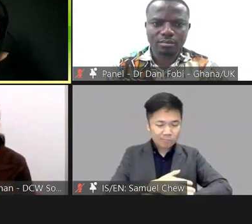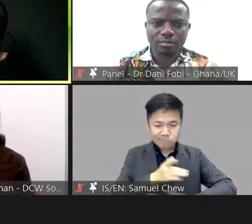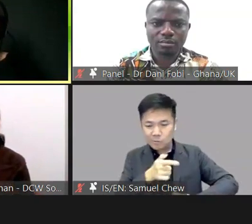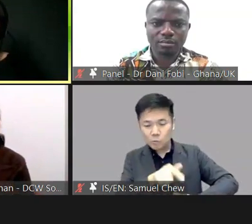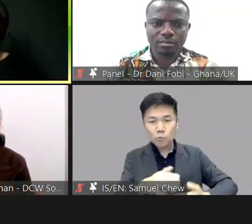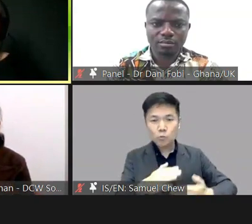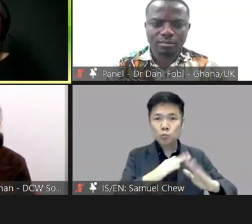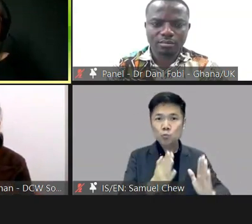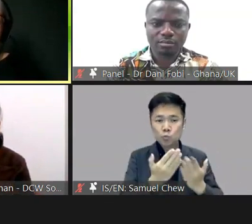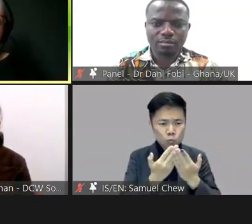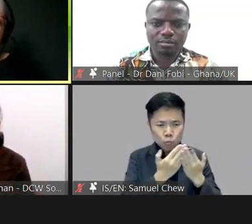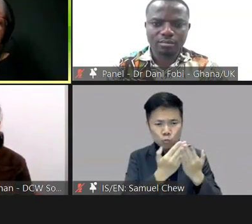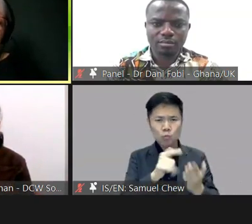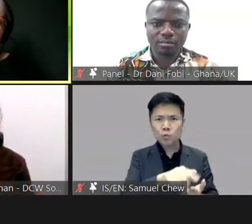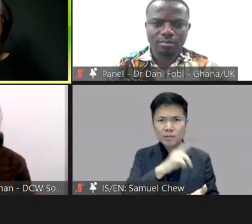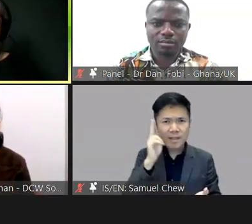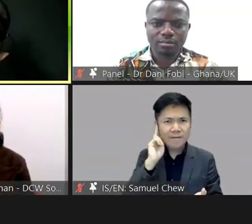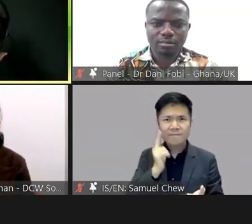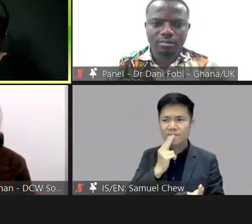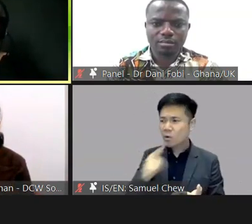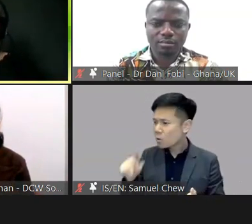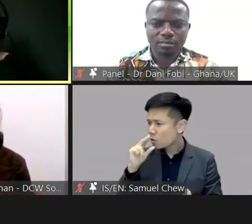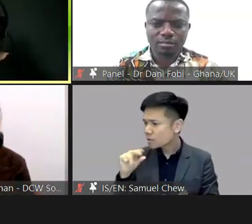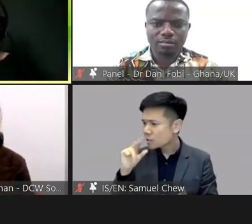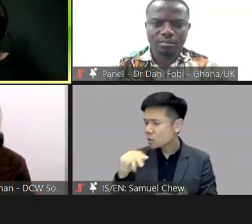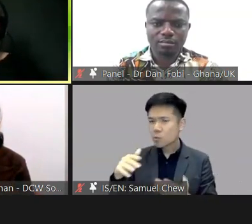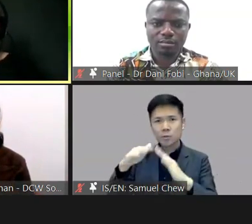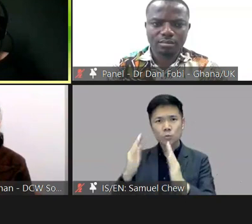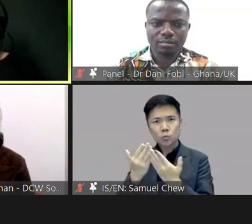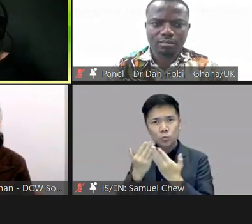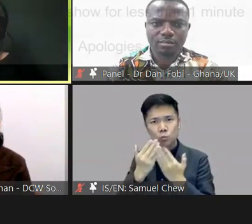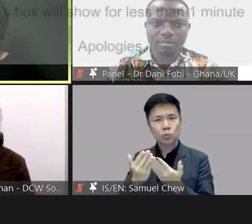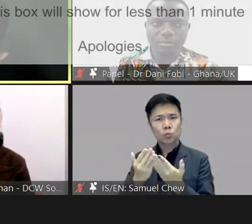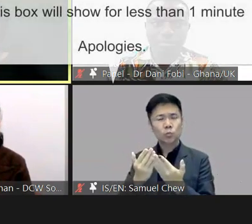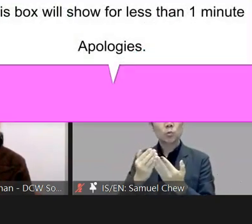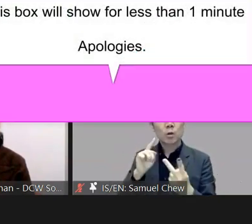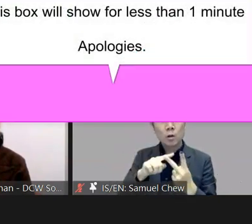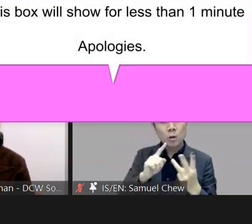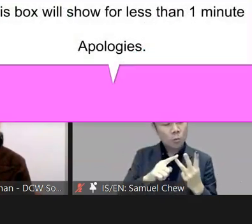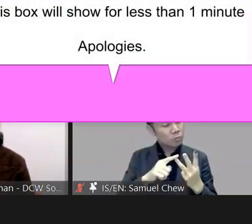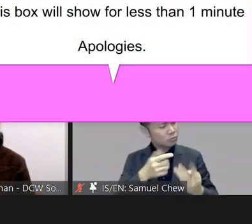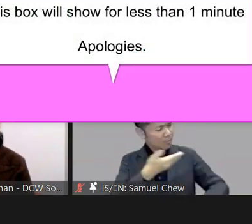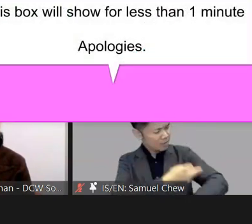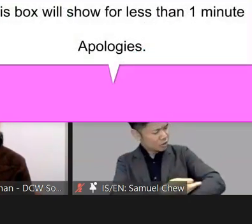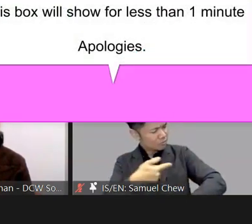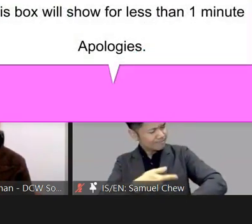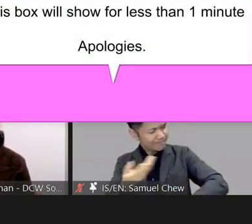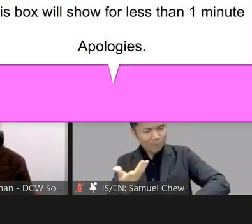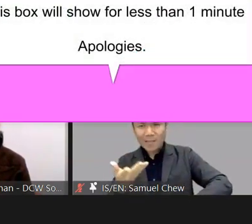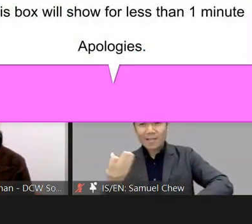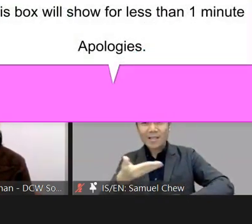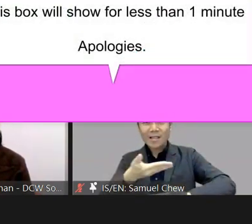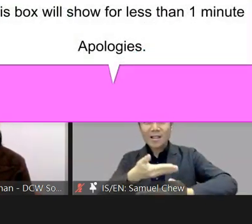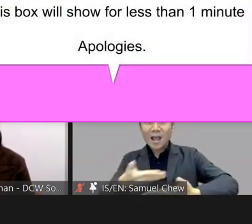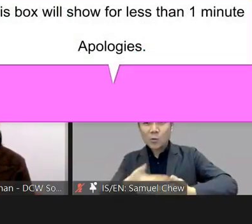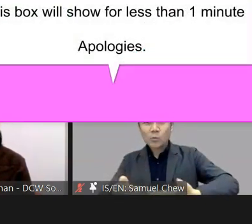to choosing between languages or use of hearing technology.